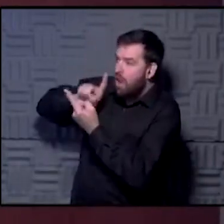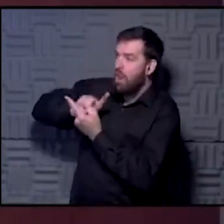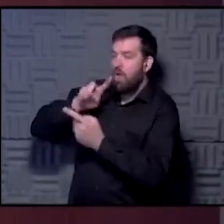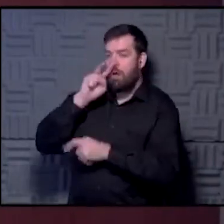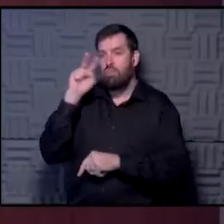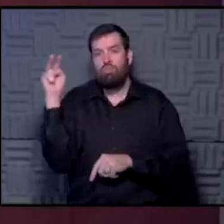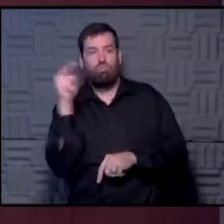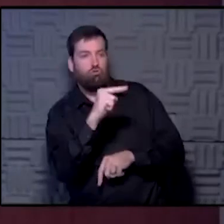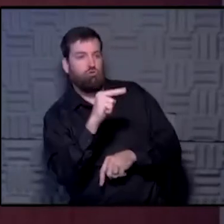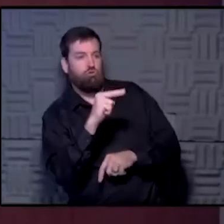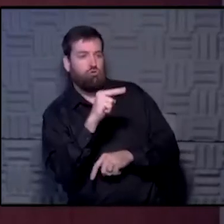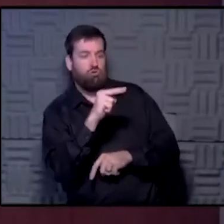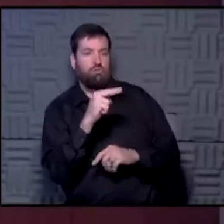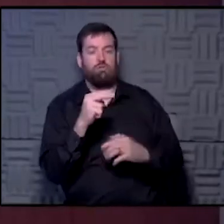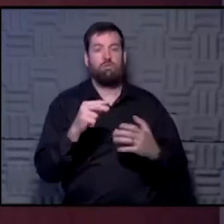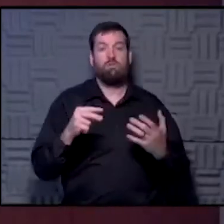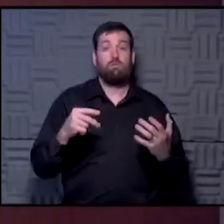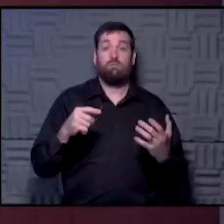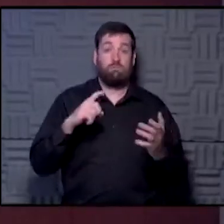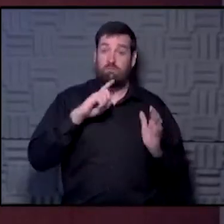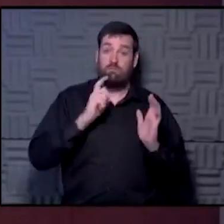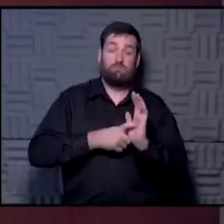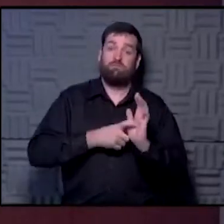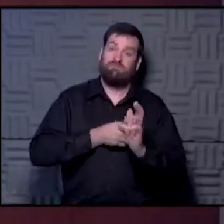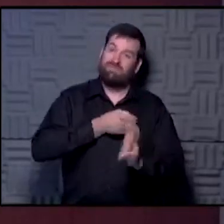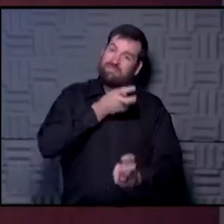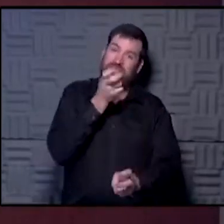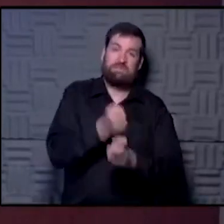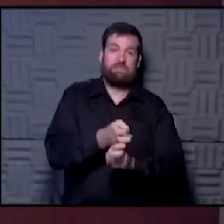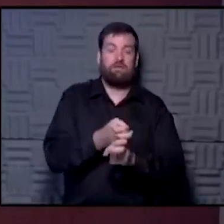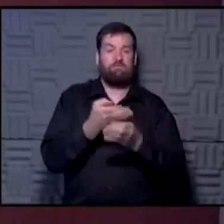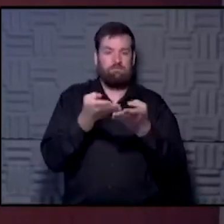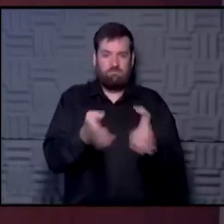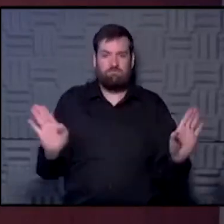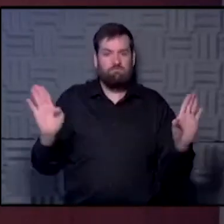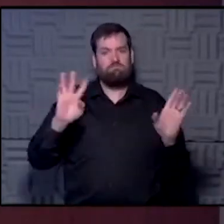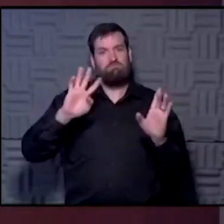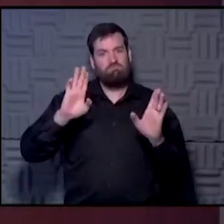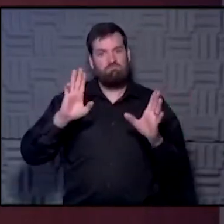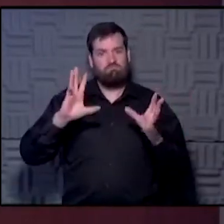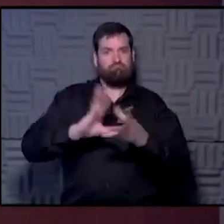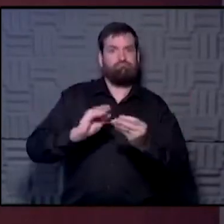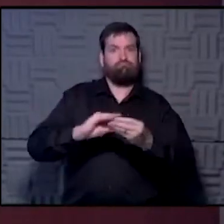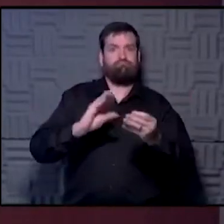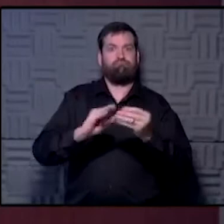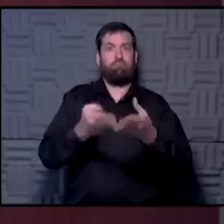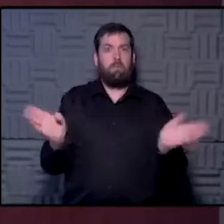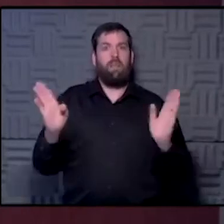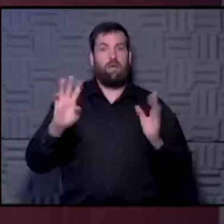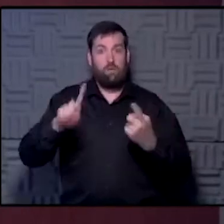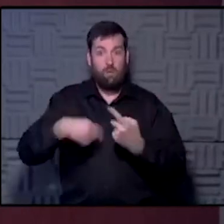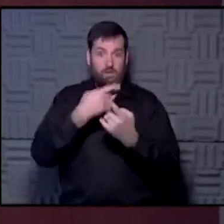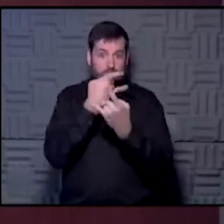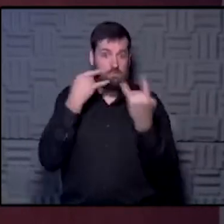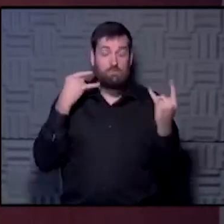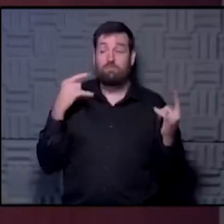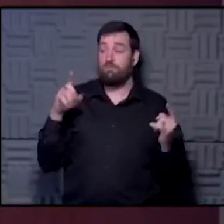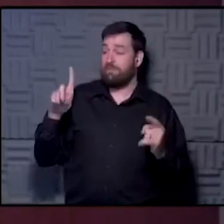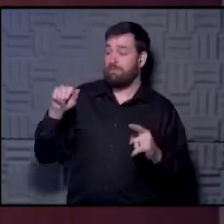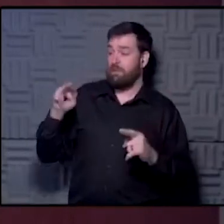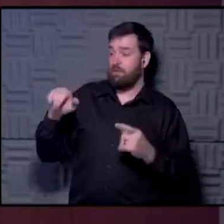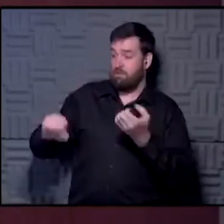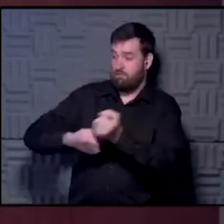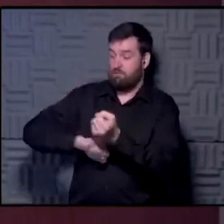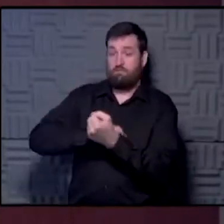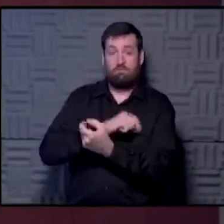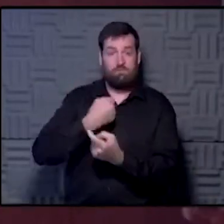looking at this angle, and we've acknowledged it's very difficult to give a public message whenever you've got a mask on. To Dana's point, we all